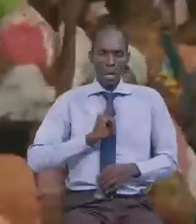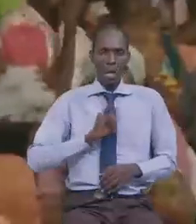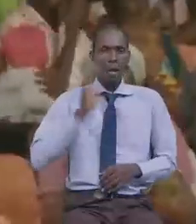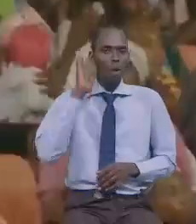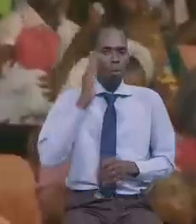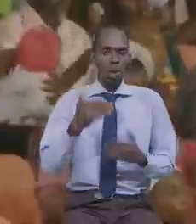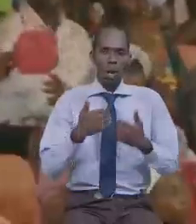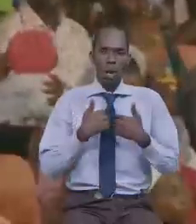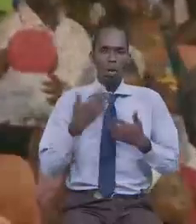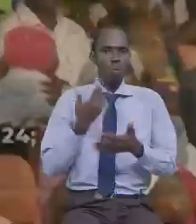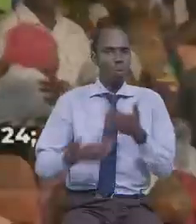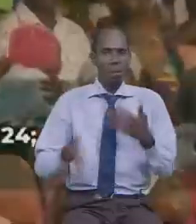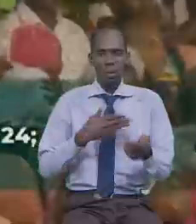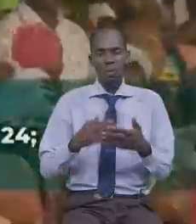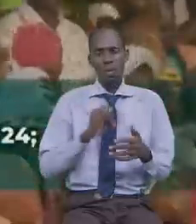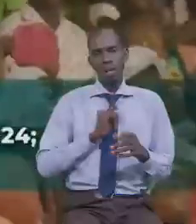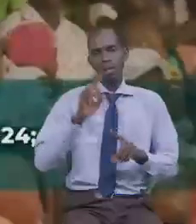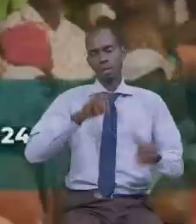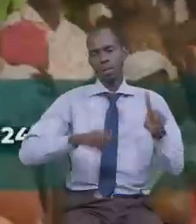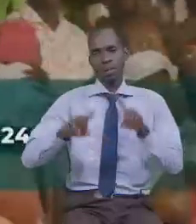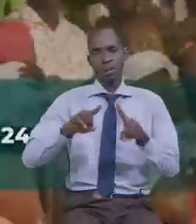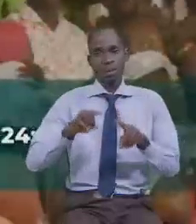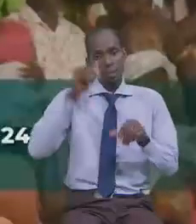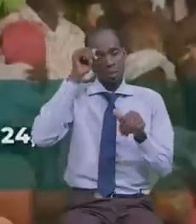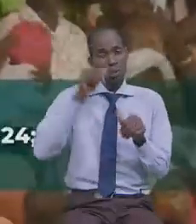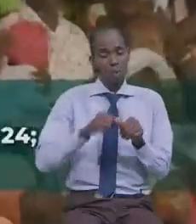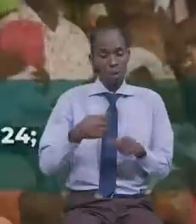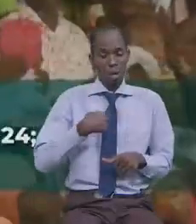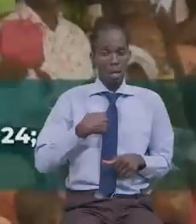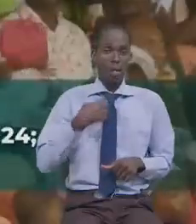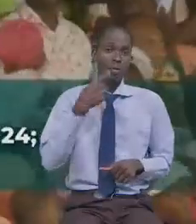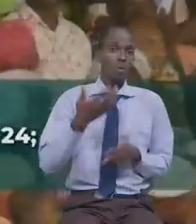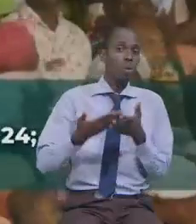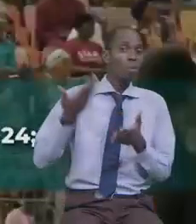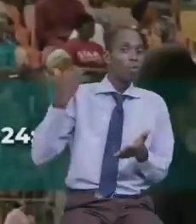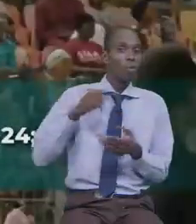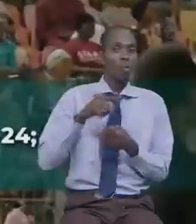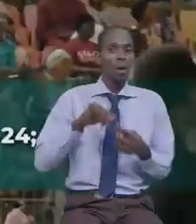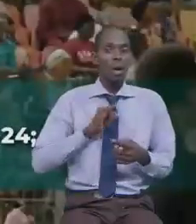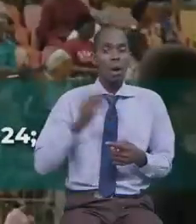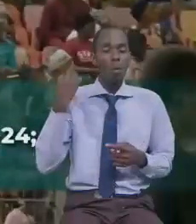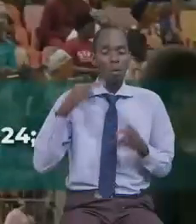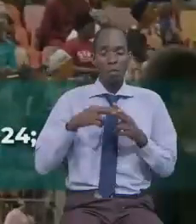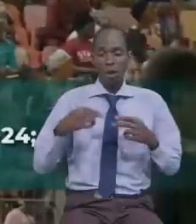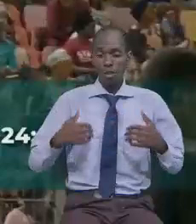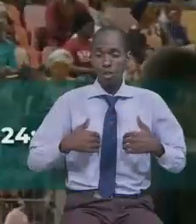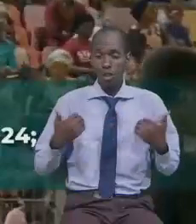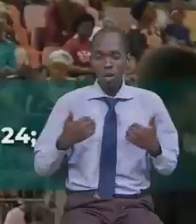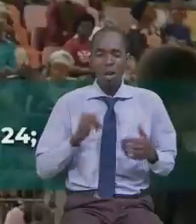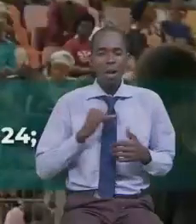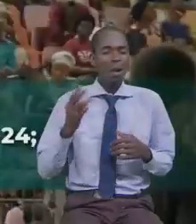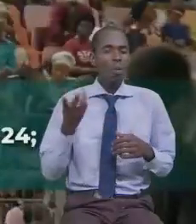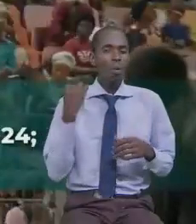I told you that when I was young, I was, you know, just very playful. And sometimes I will